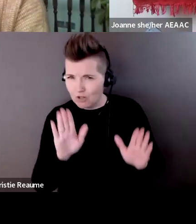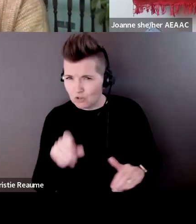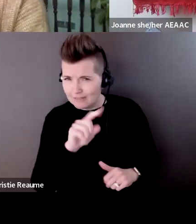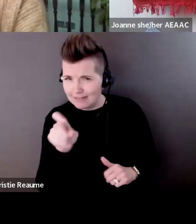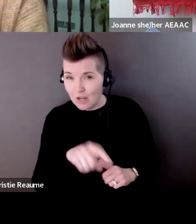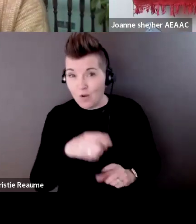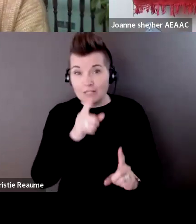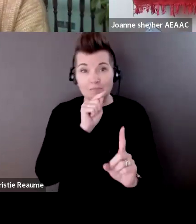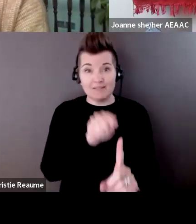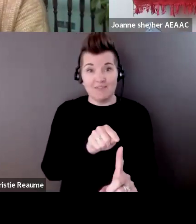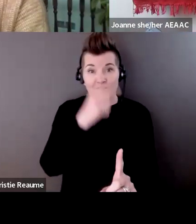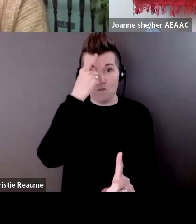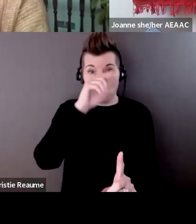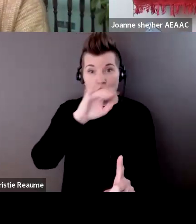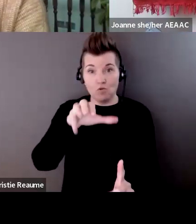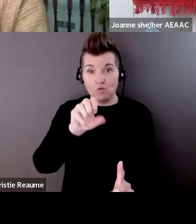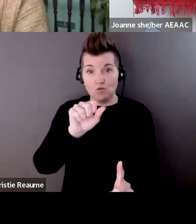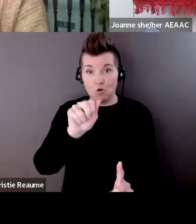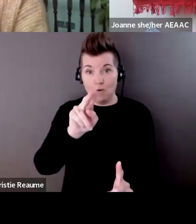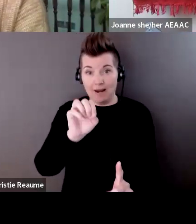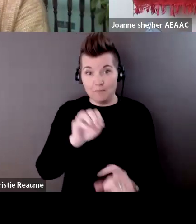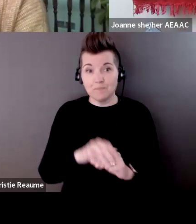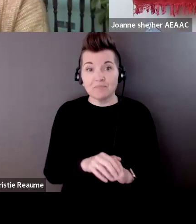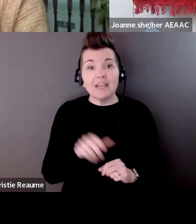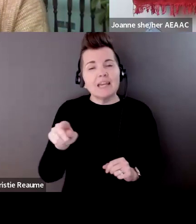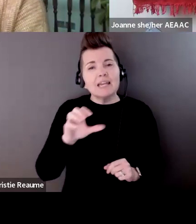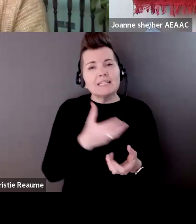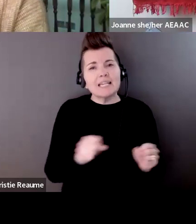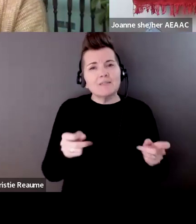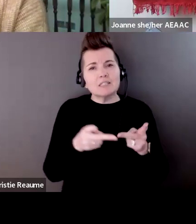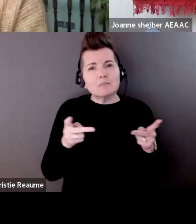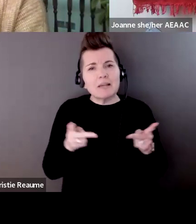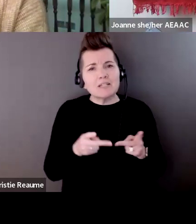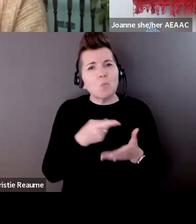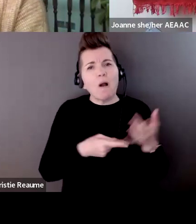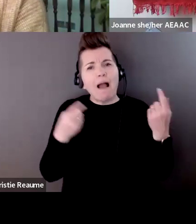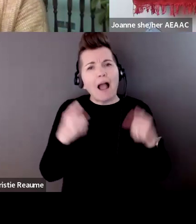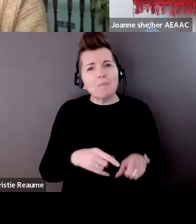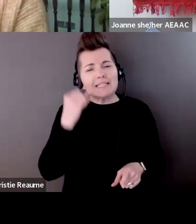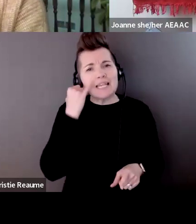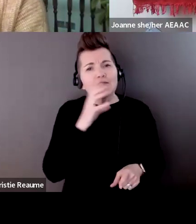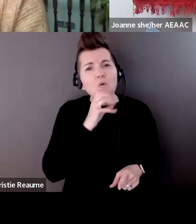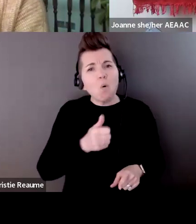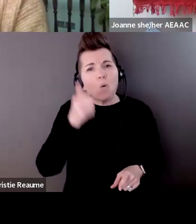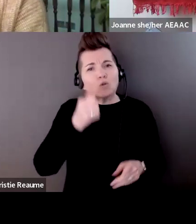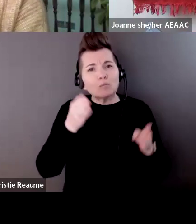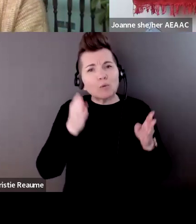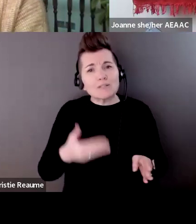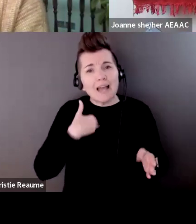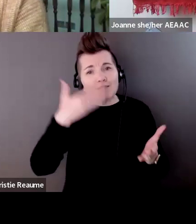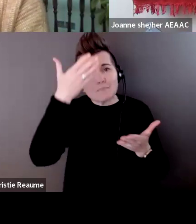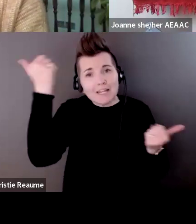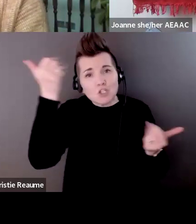Joanne. How does Safe Space deal with cases of abuse when the older person has dementia? How does that change